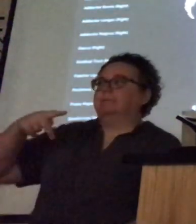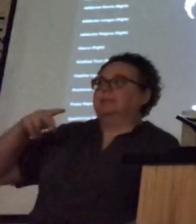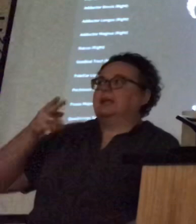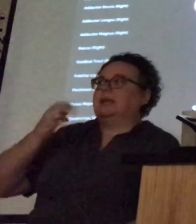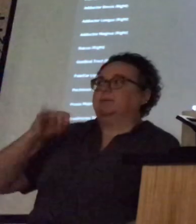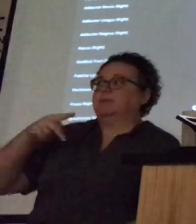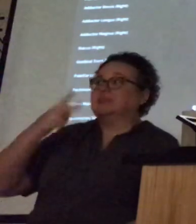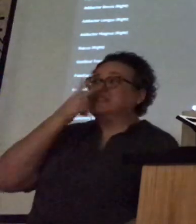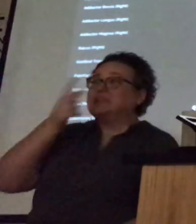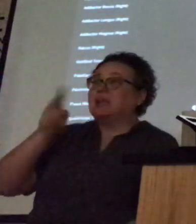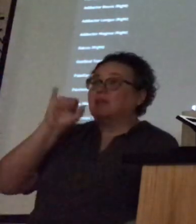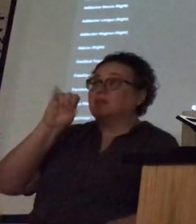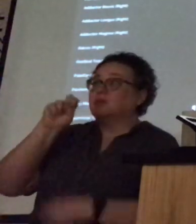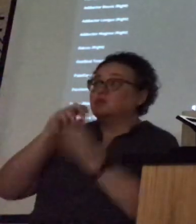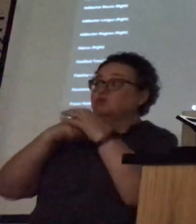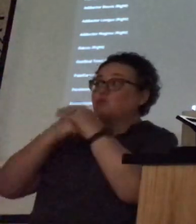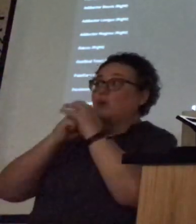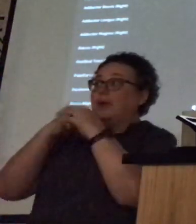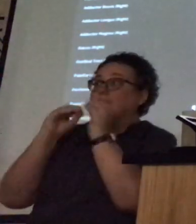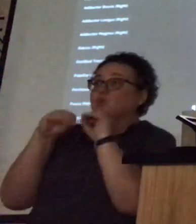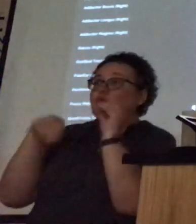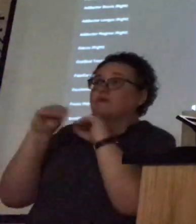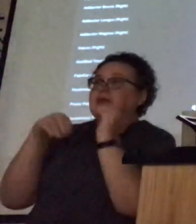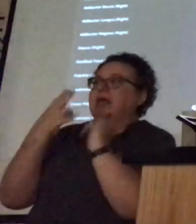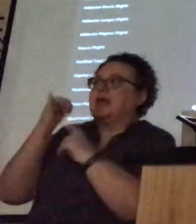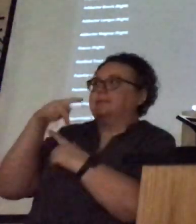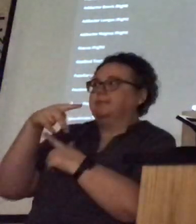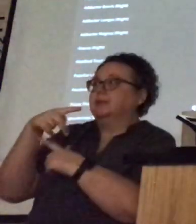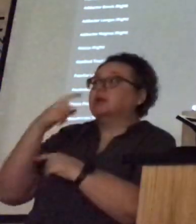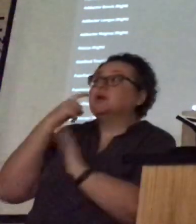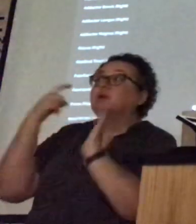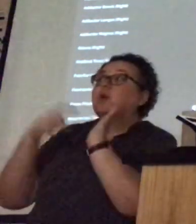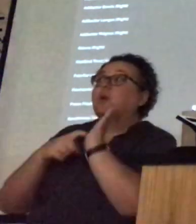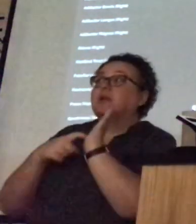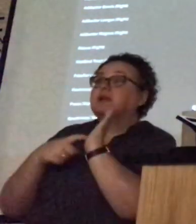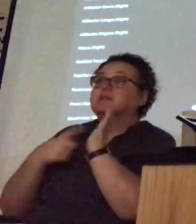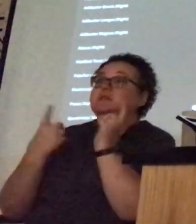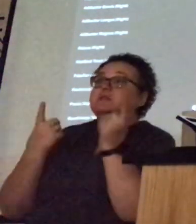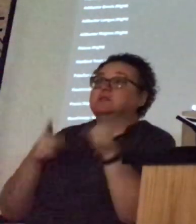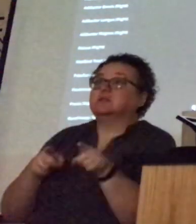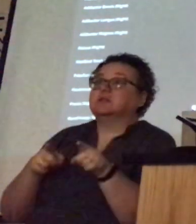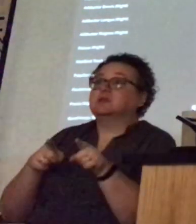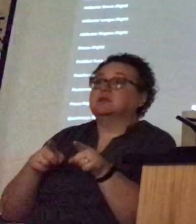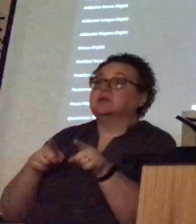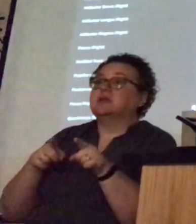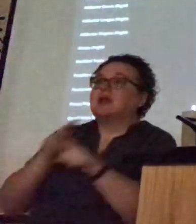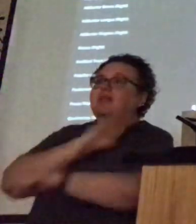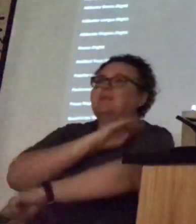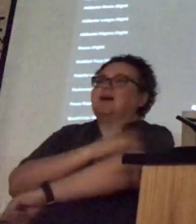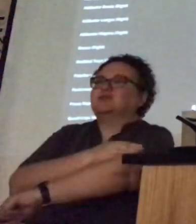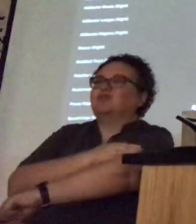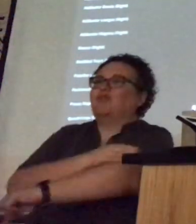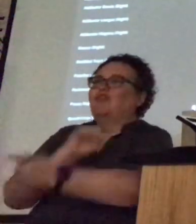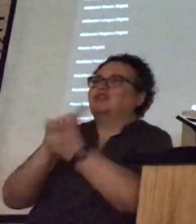So look at the joint that's moving, the hip. Notice that the muscle lights up